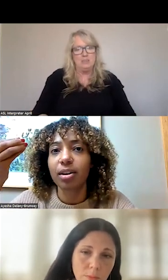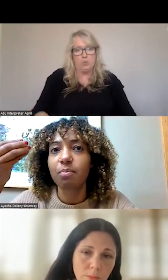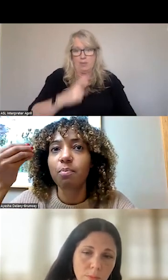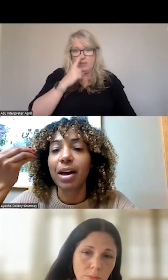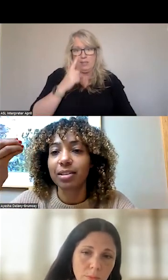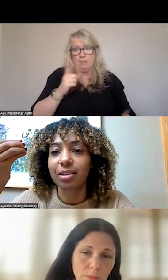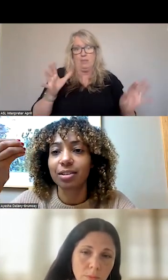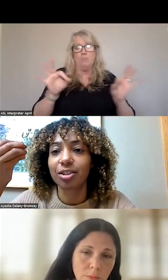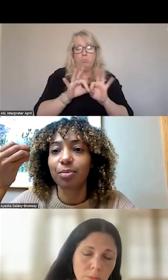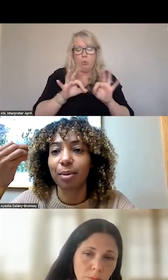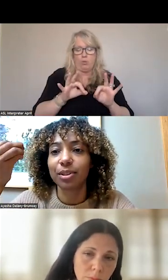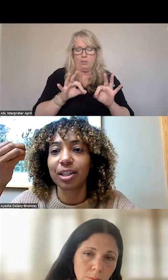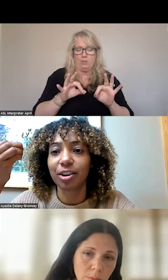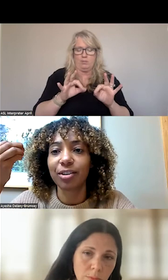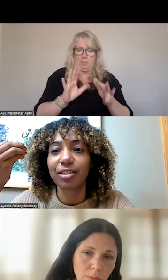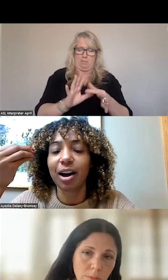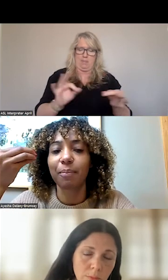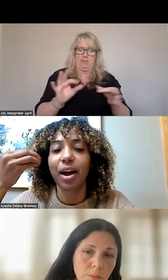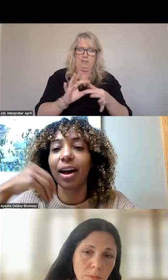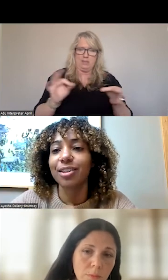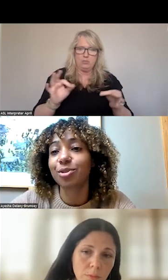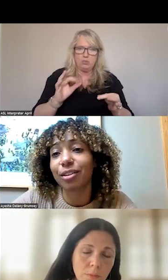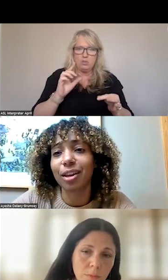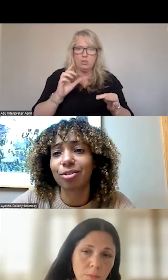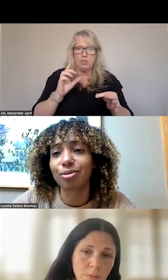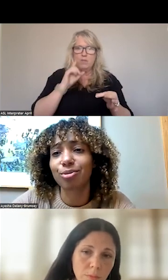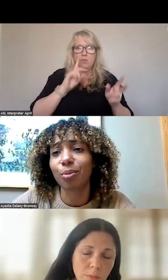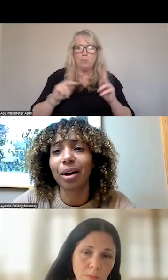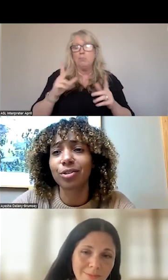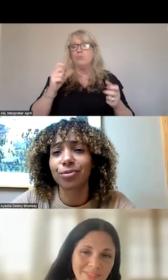important message to be able to hear. And I just want